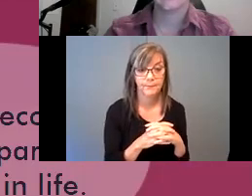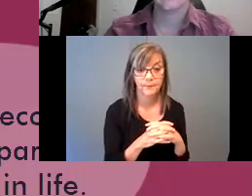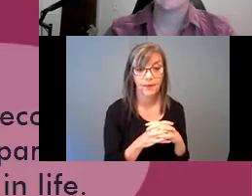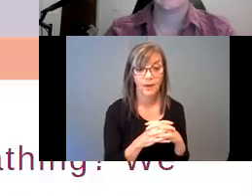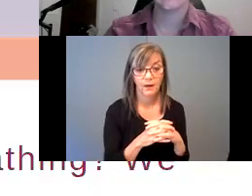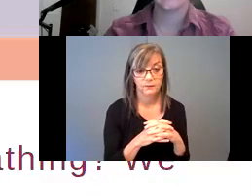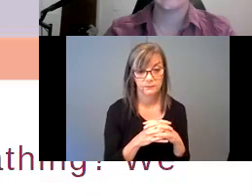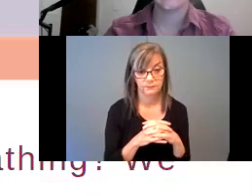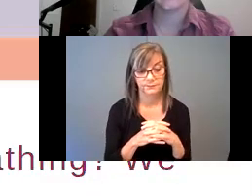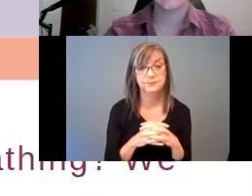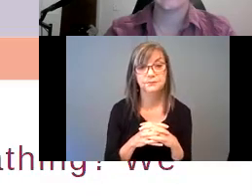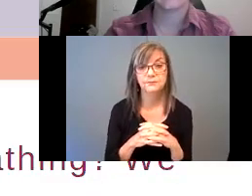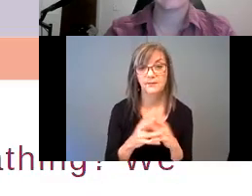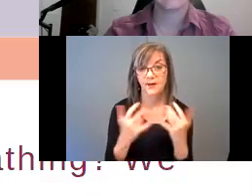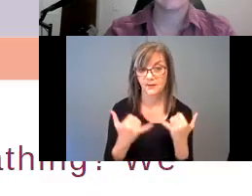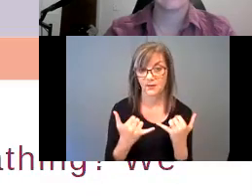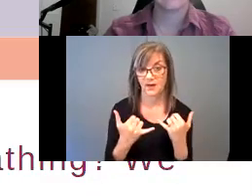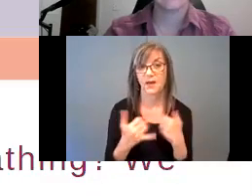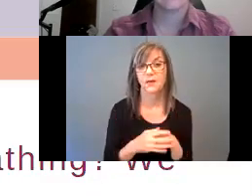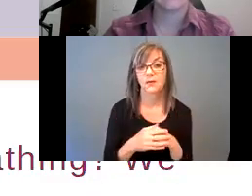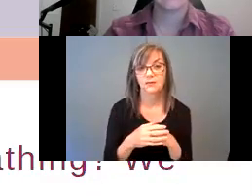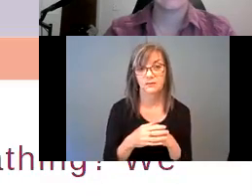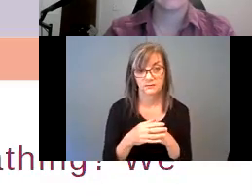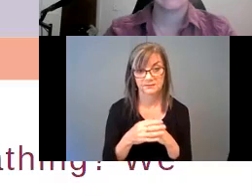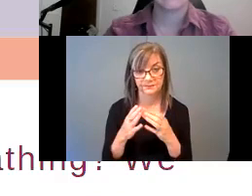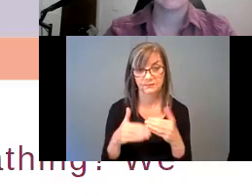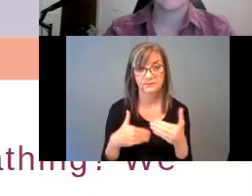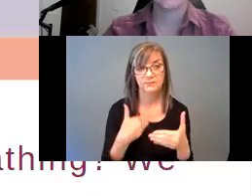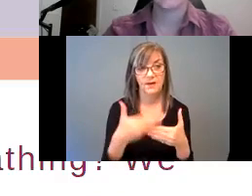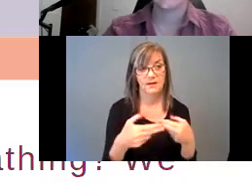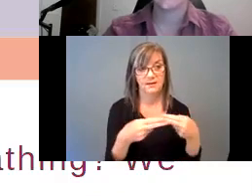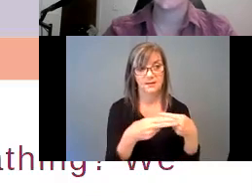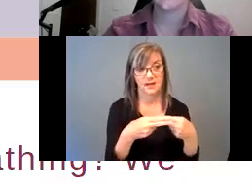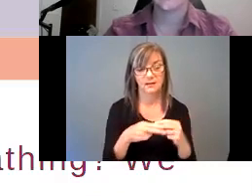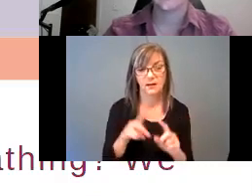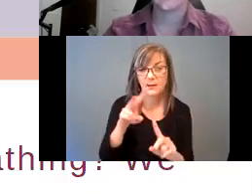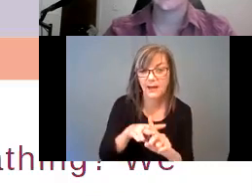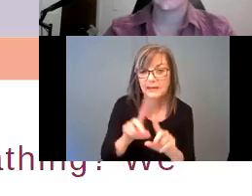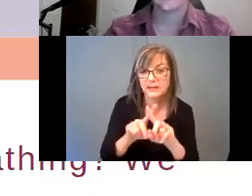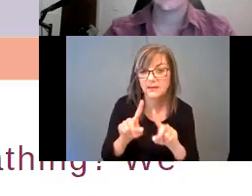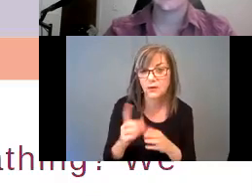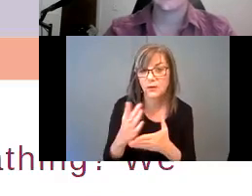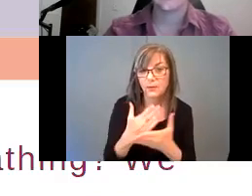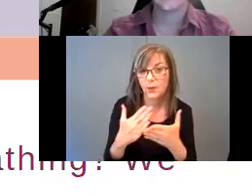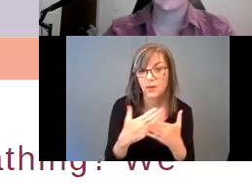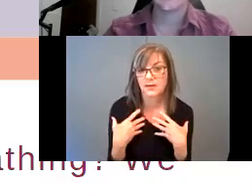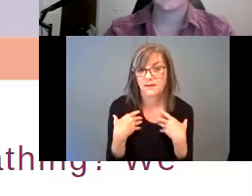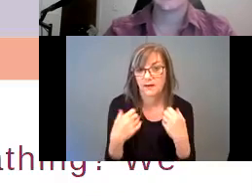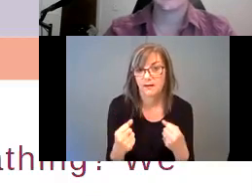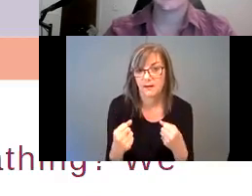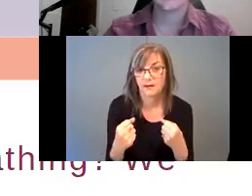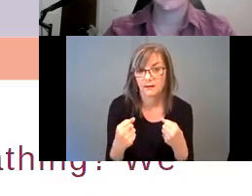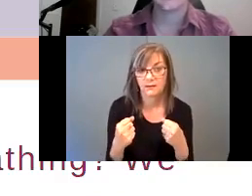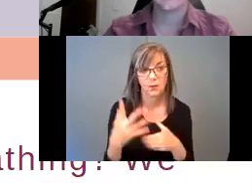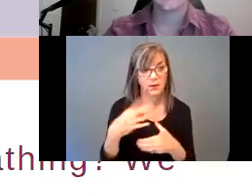So for the sake of time, we'll move to applying different components of healing-centered engagement to your daily work. So a lot of